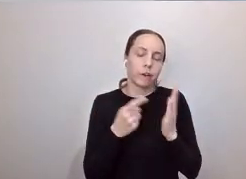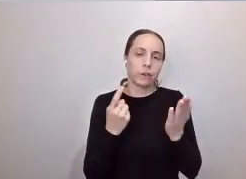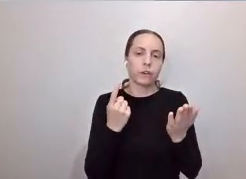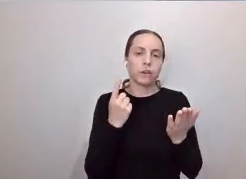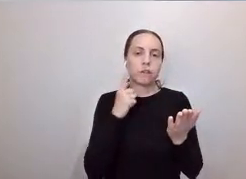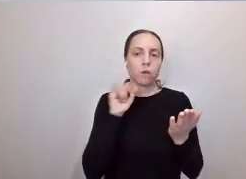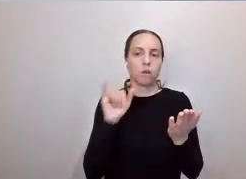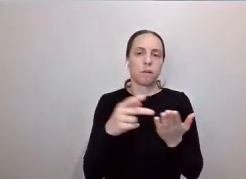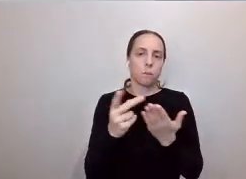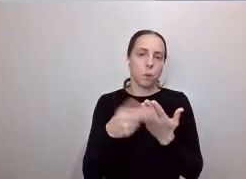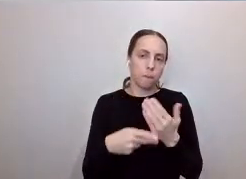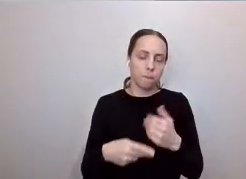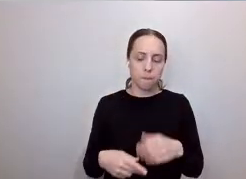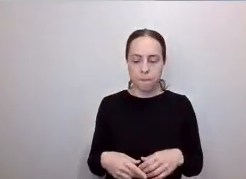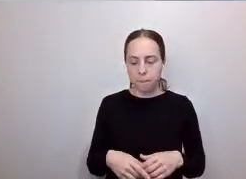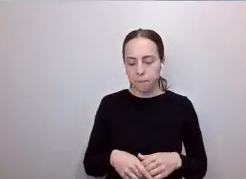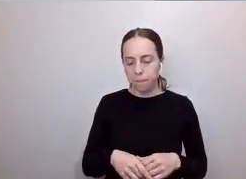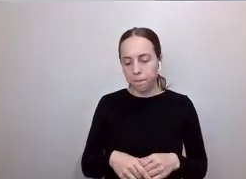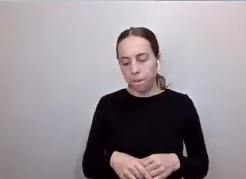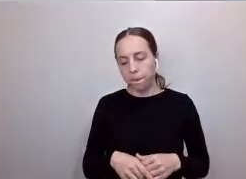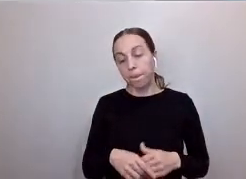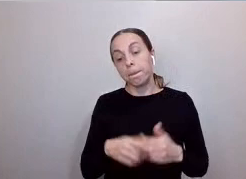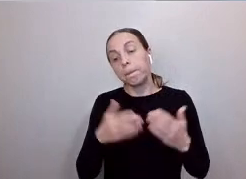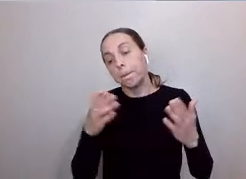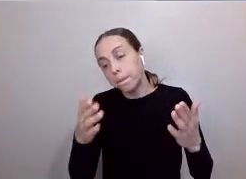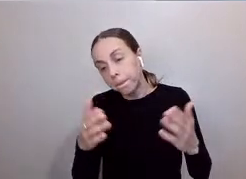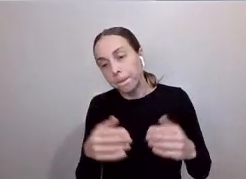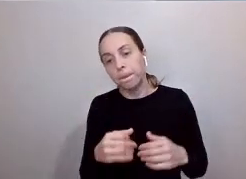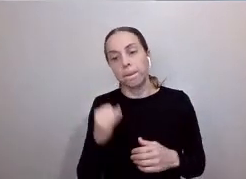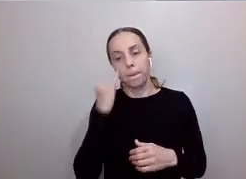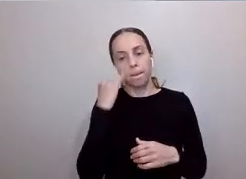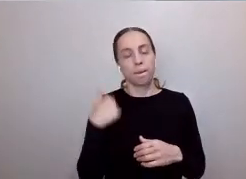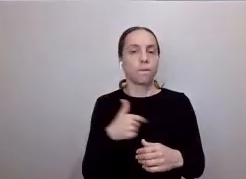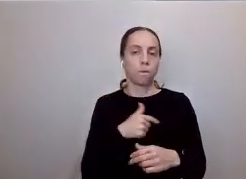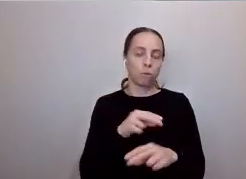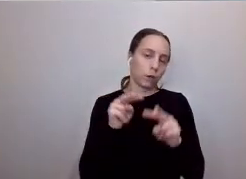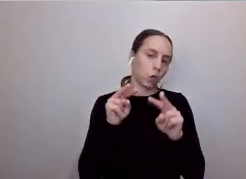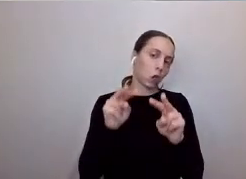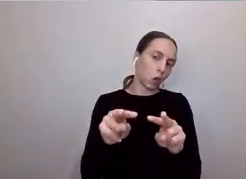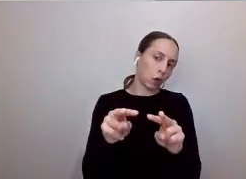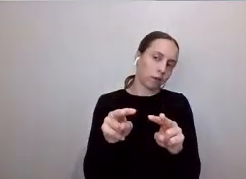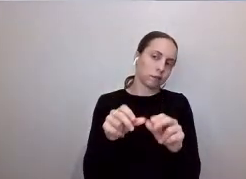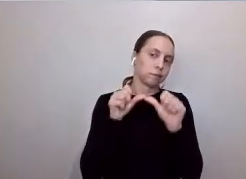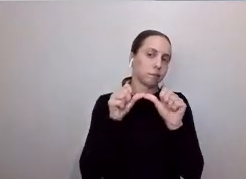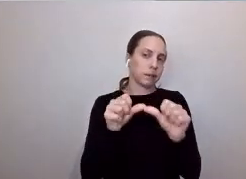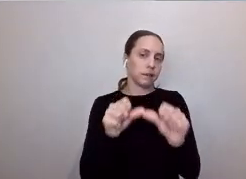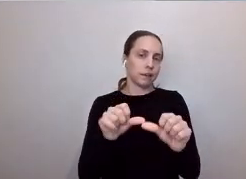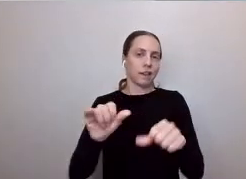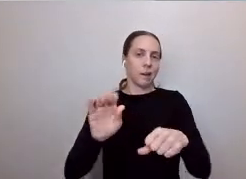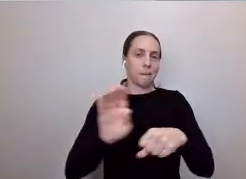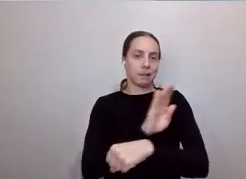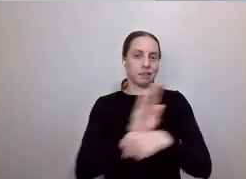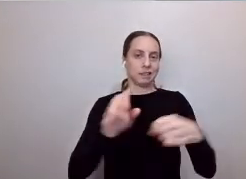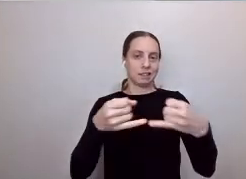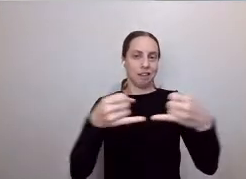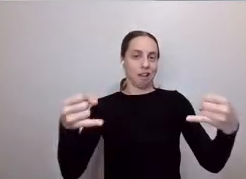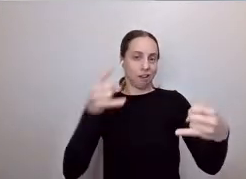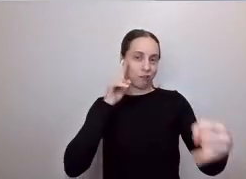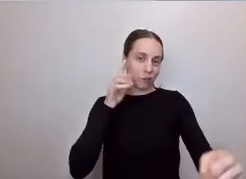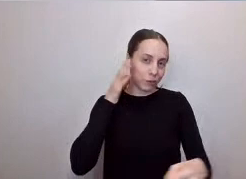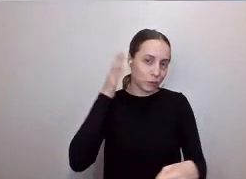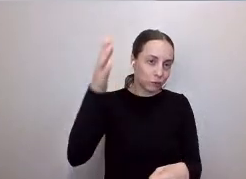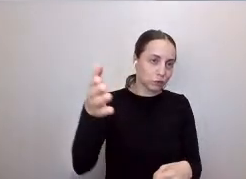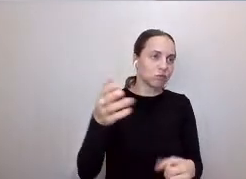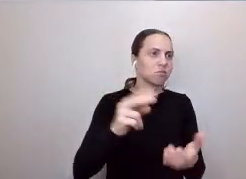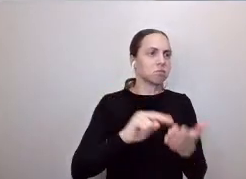So if we're looking at maintaining this as a business line in the future, then we are absolutely going to